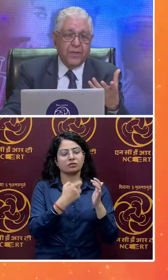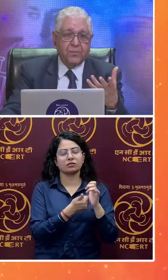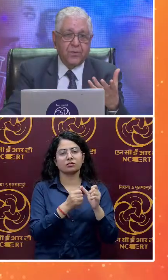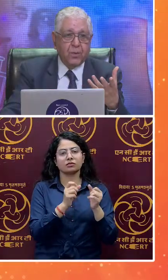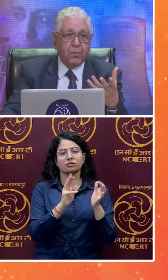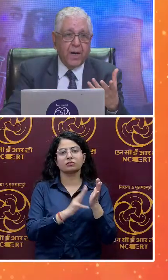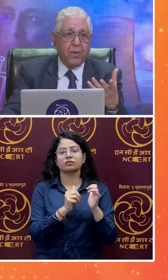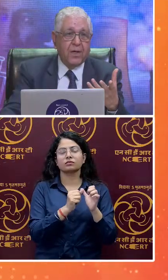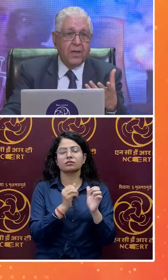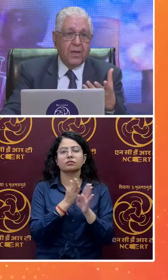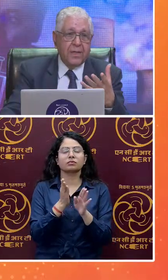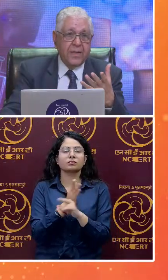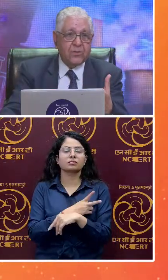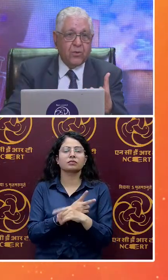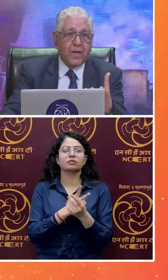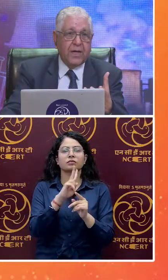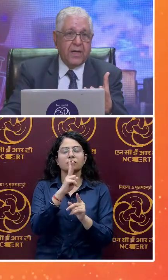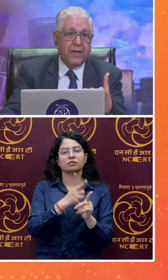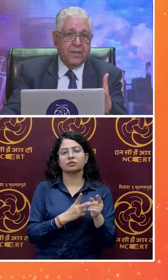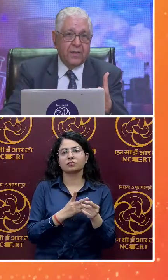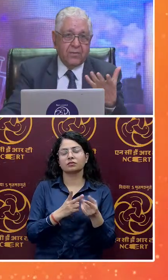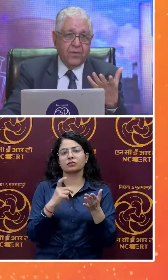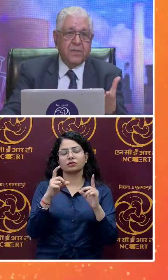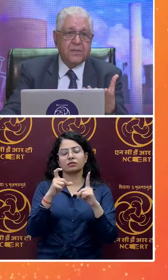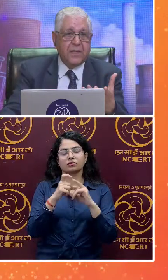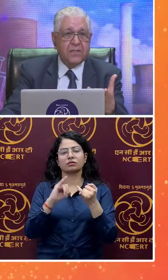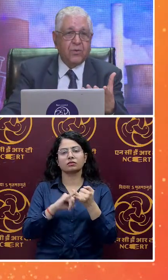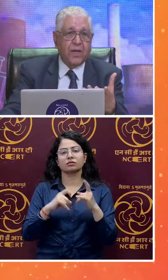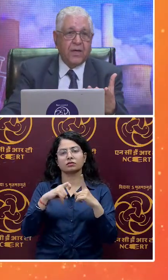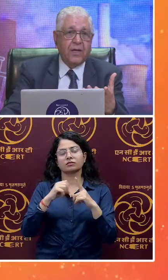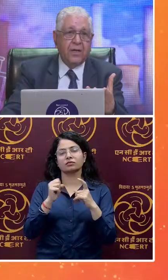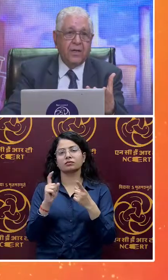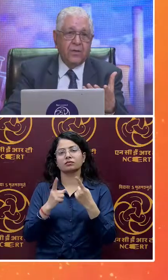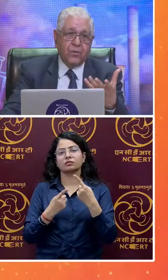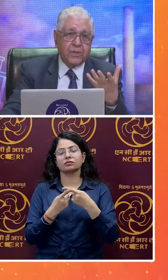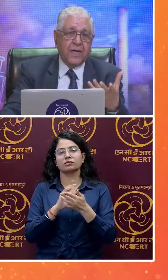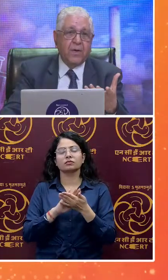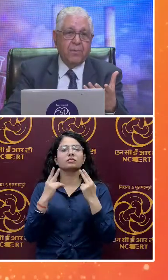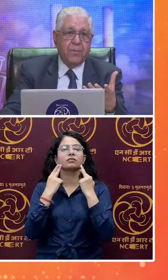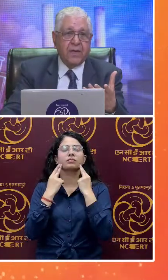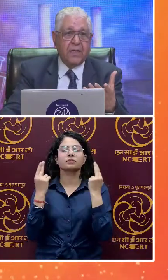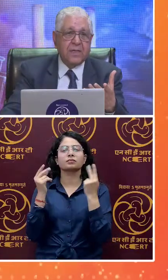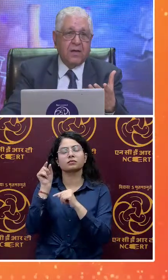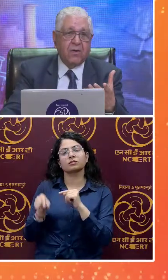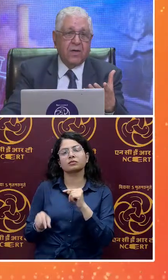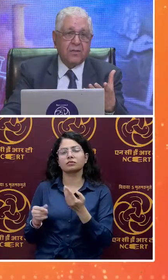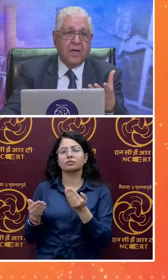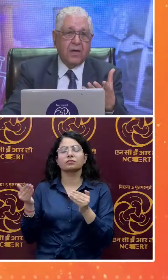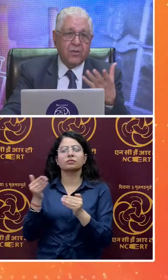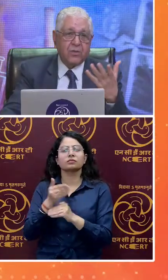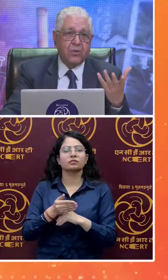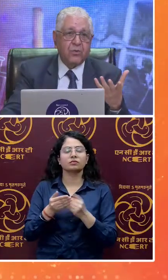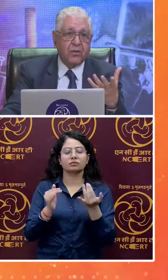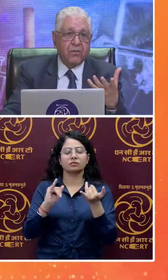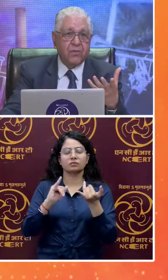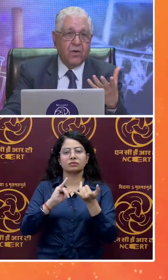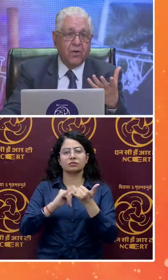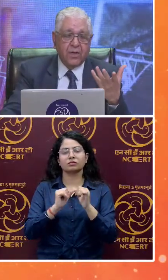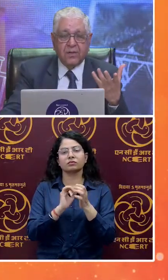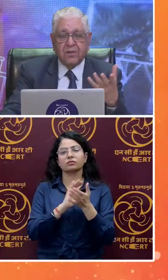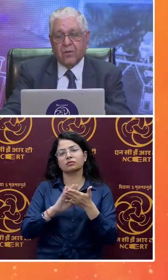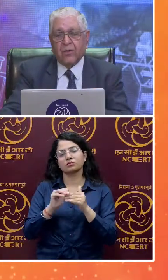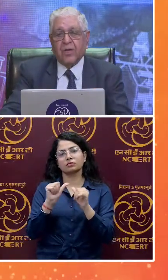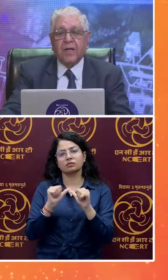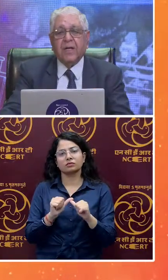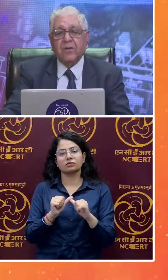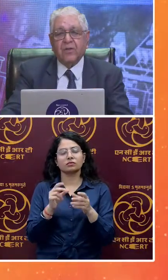2 years before Bhabha. D. S. Kothari, the famous D. S. Kothari, was sent by Meghnad Saha also to work with Fowler,